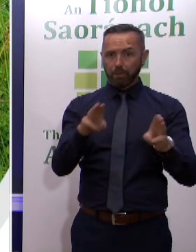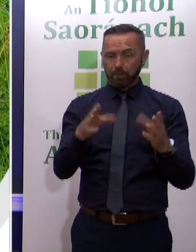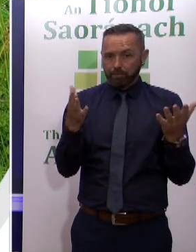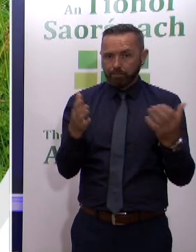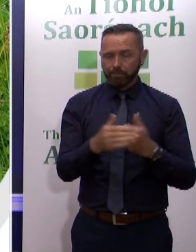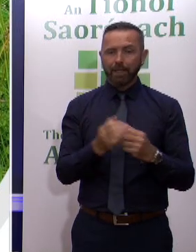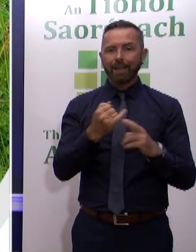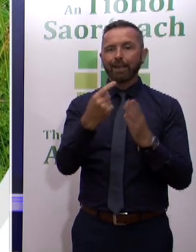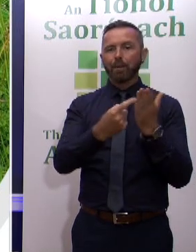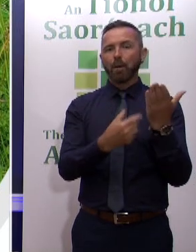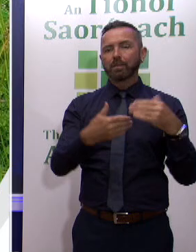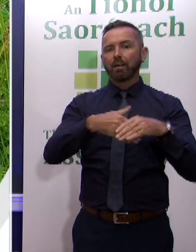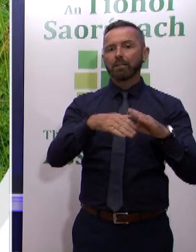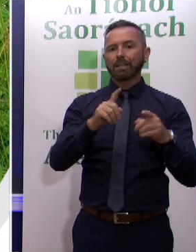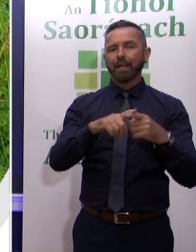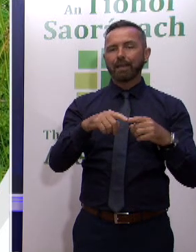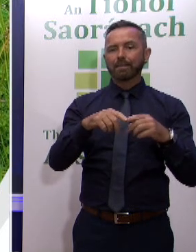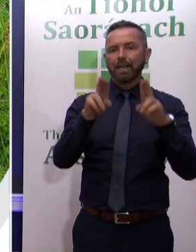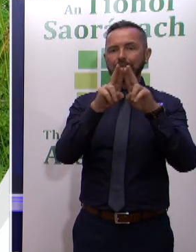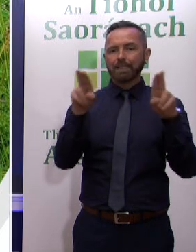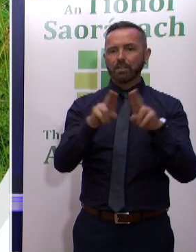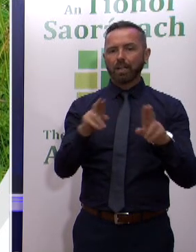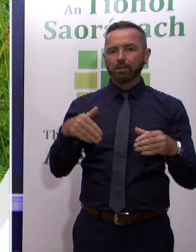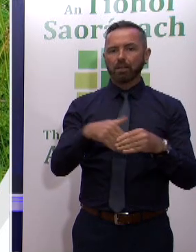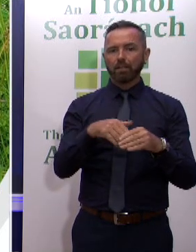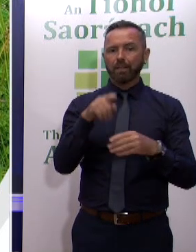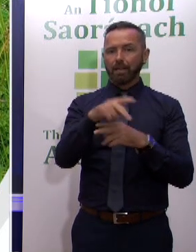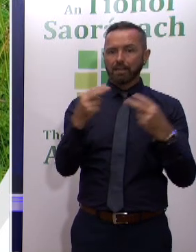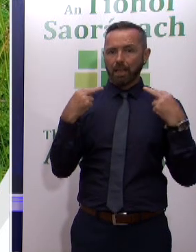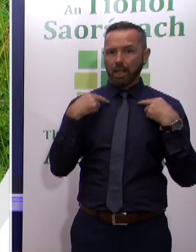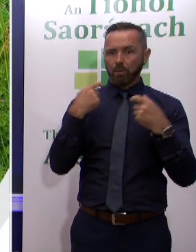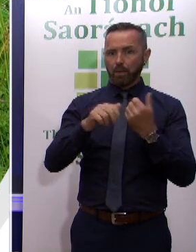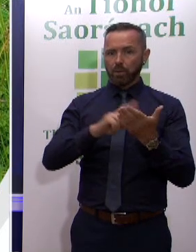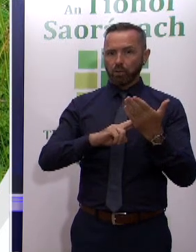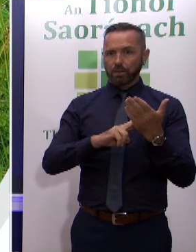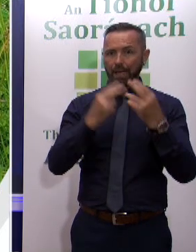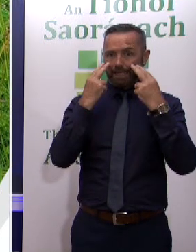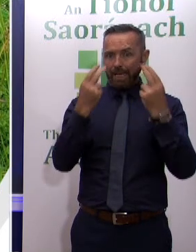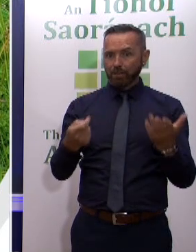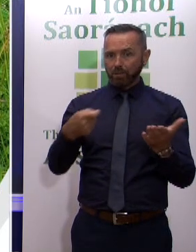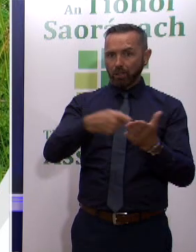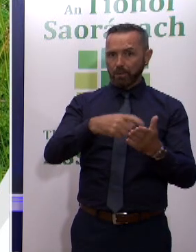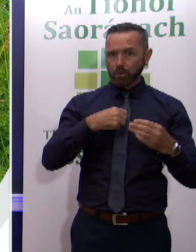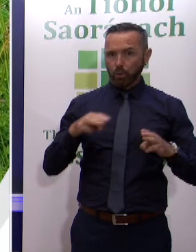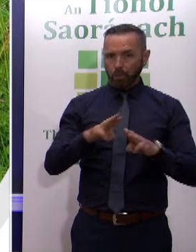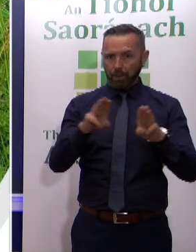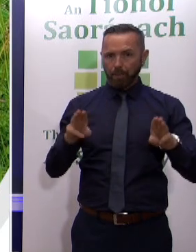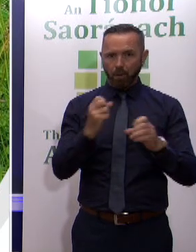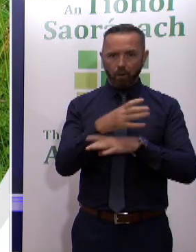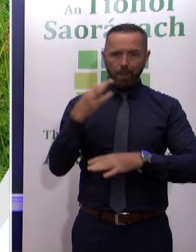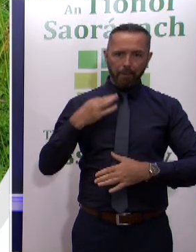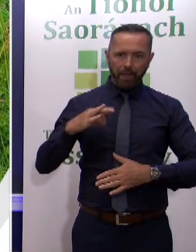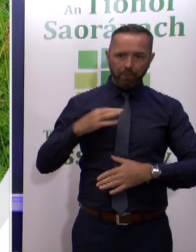policy context, in an international context, this is the language that's used, nature's contributions to people, all these benefits, all